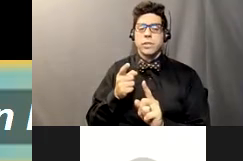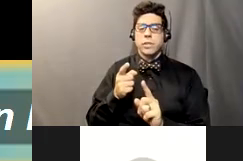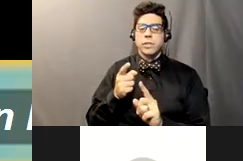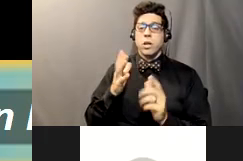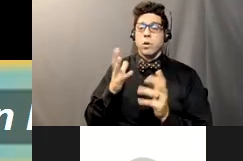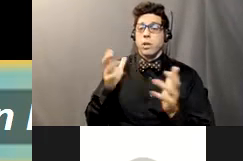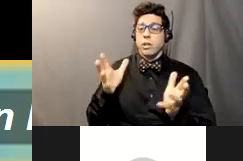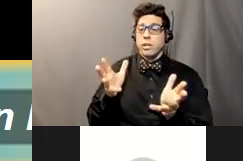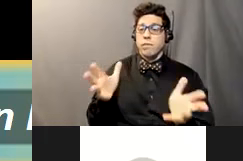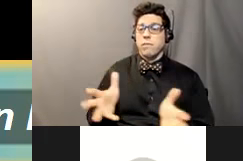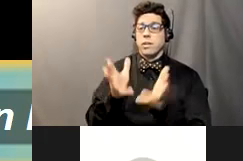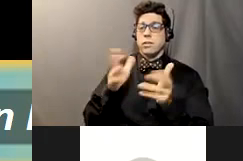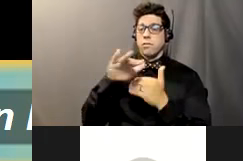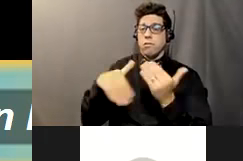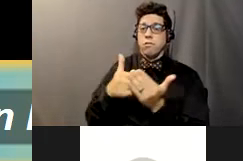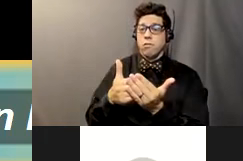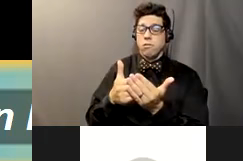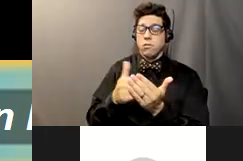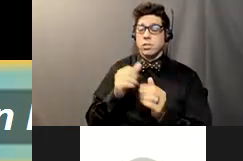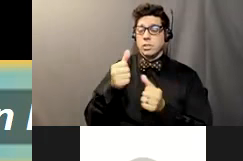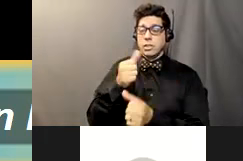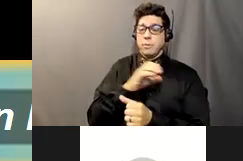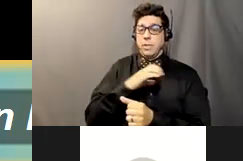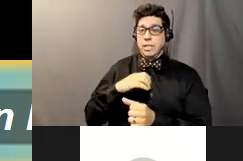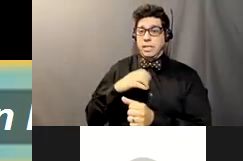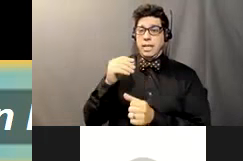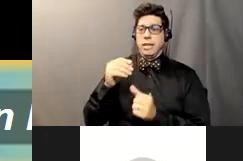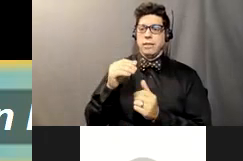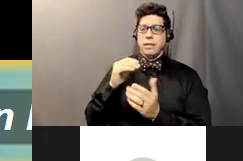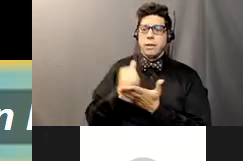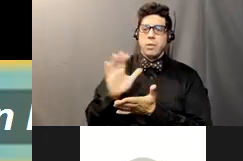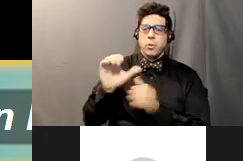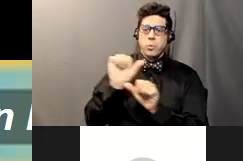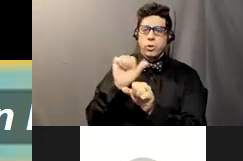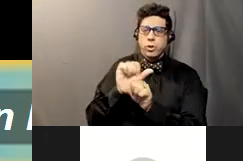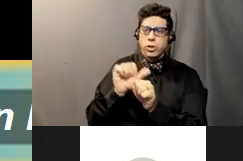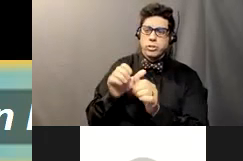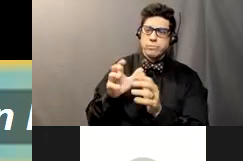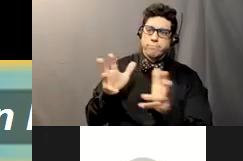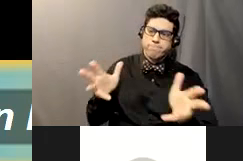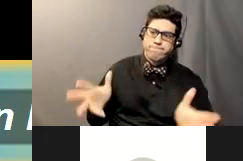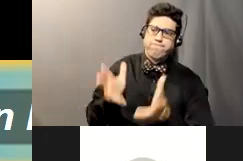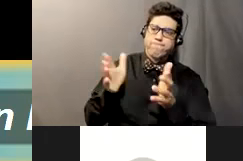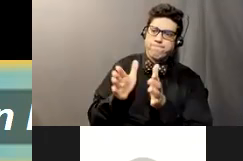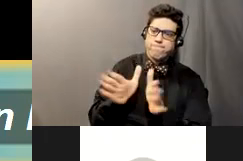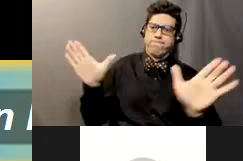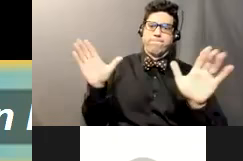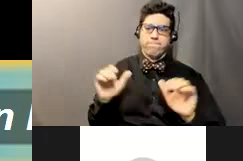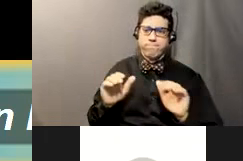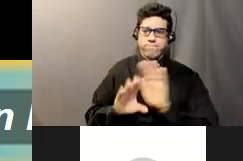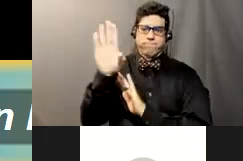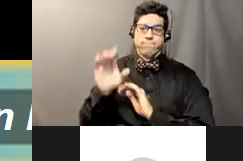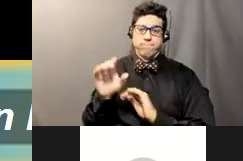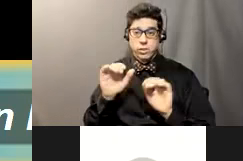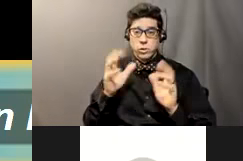advise all of the other subcommittees and help amplify their work. And so we plan to host another workshop